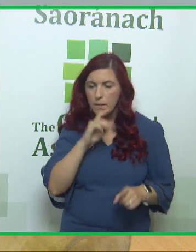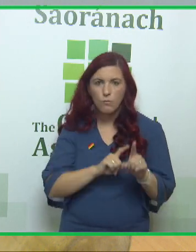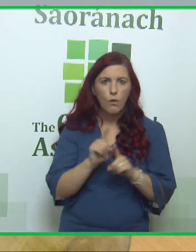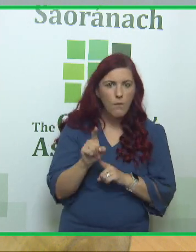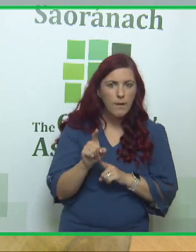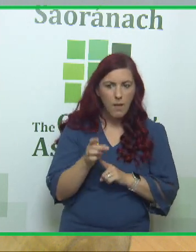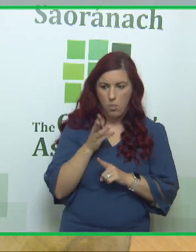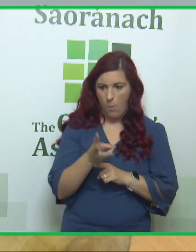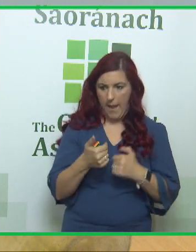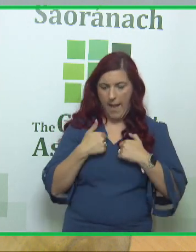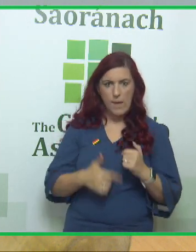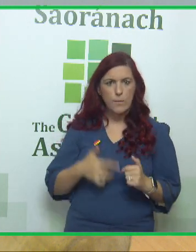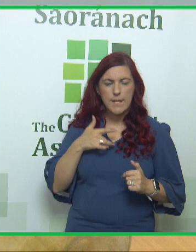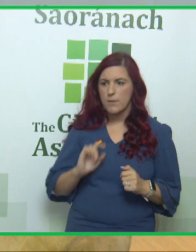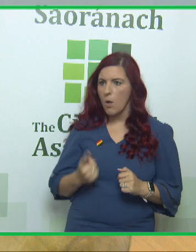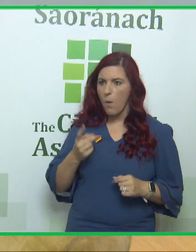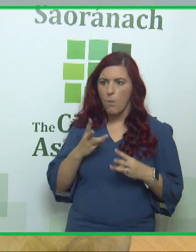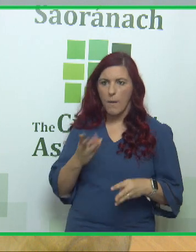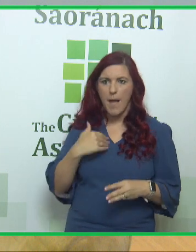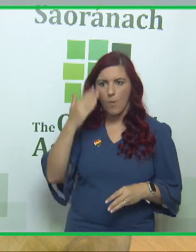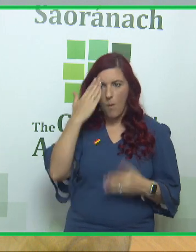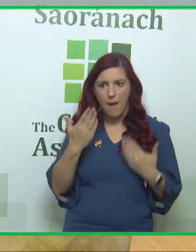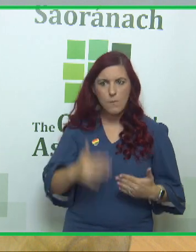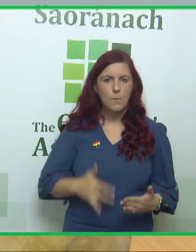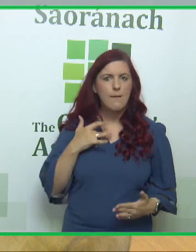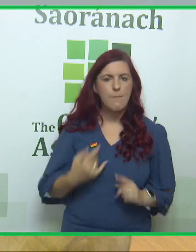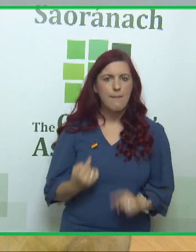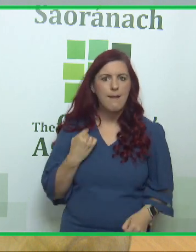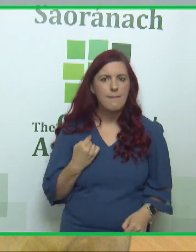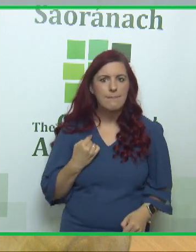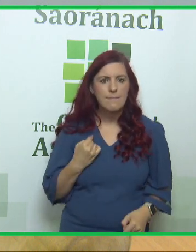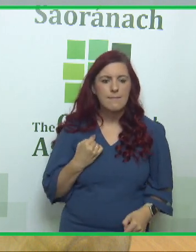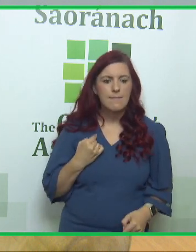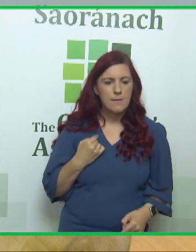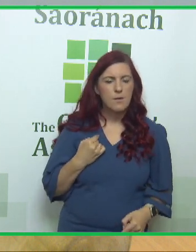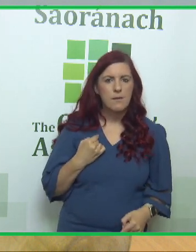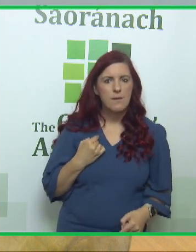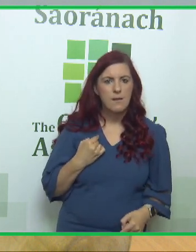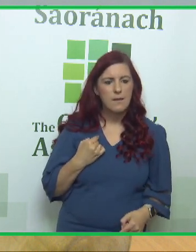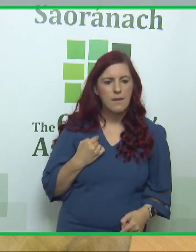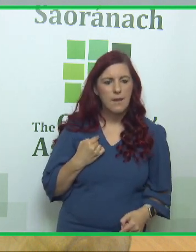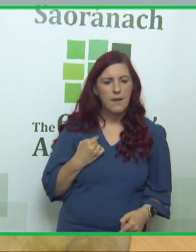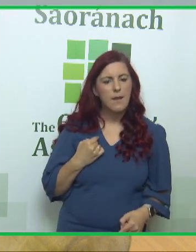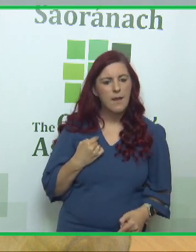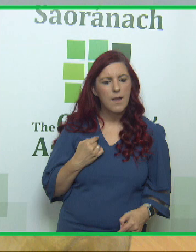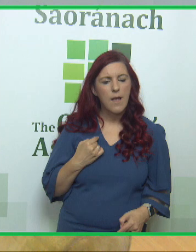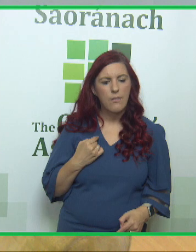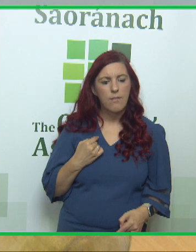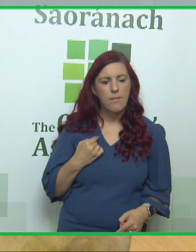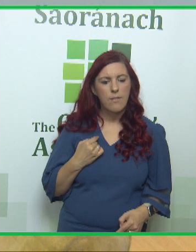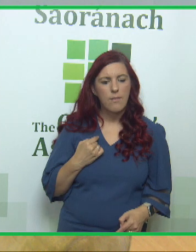was the only way I knew how to live at the time. I suppose till the end of me